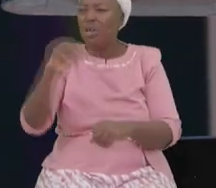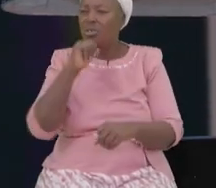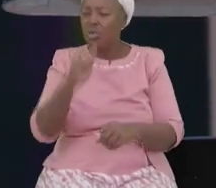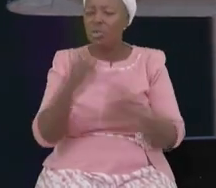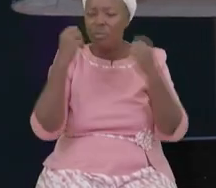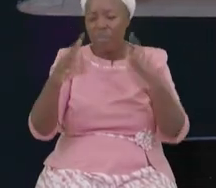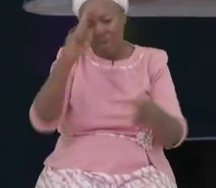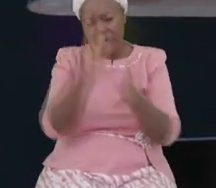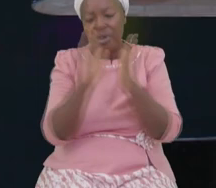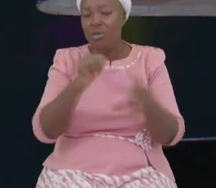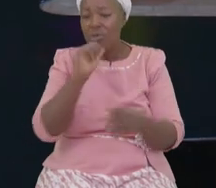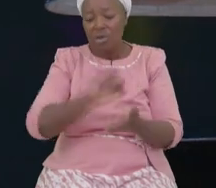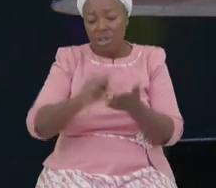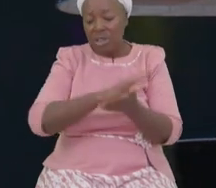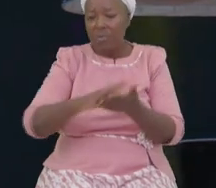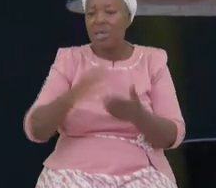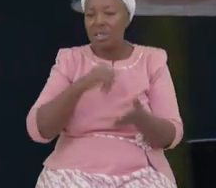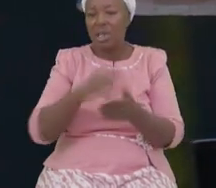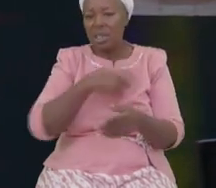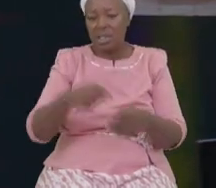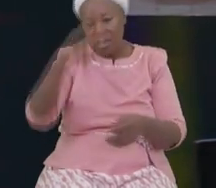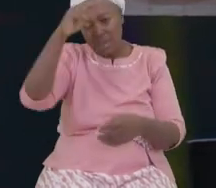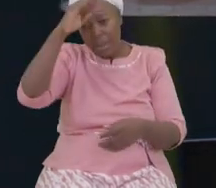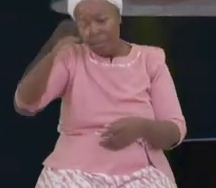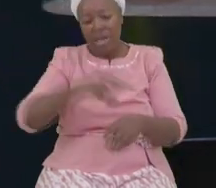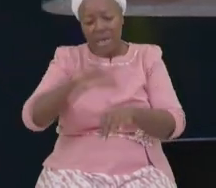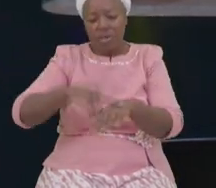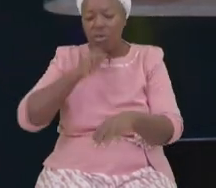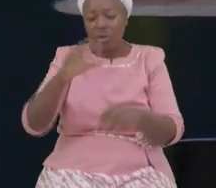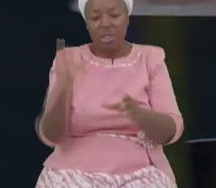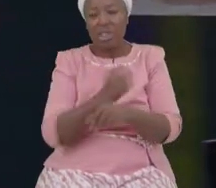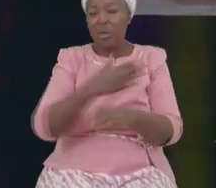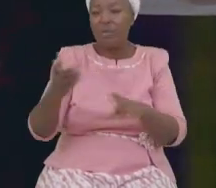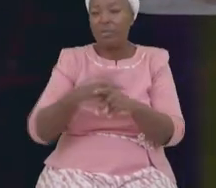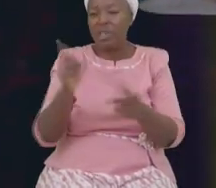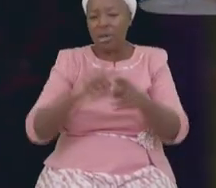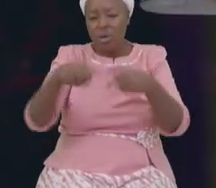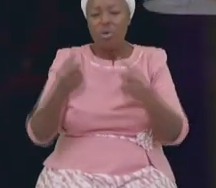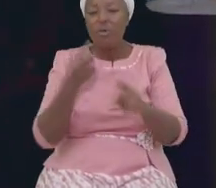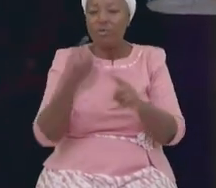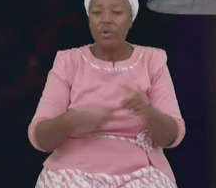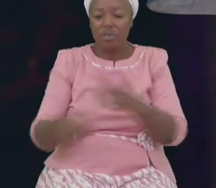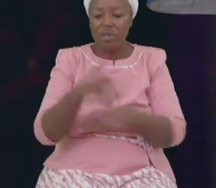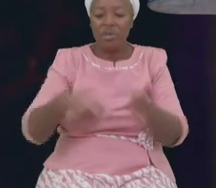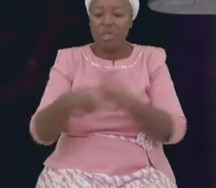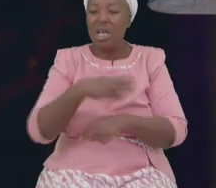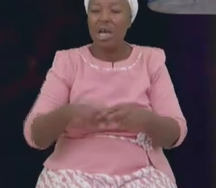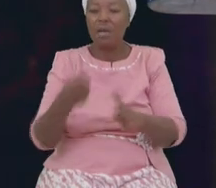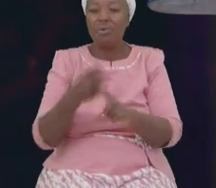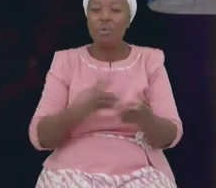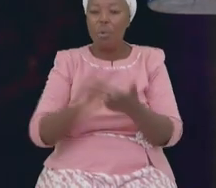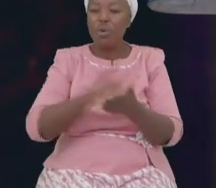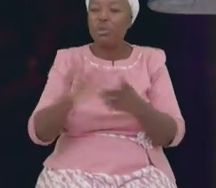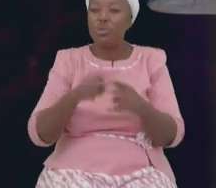and their Adamic nature is not taken away from them, and they go from day to day, from week to week, from month to month, from year to year, with